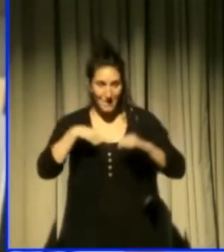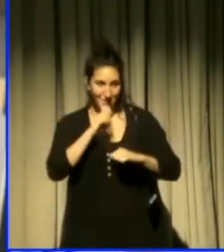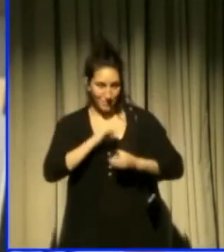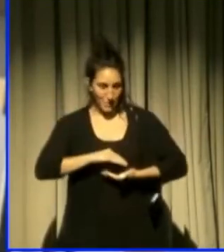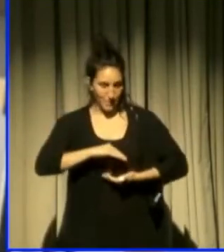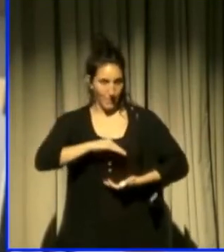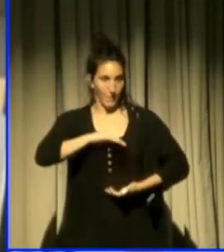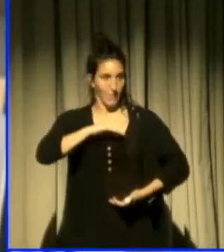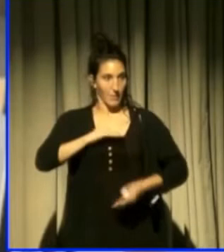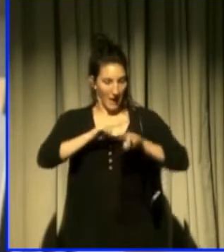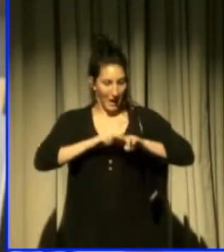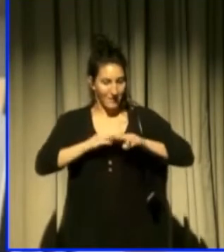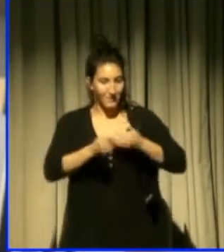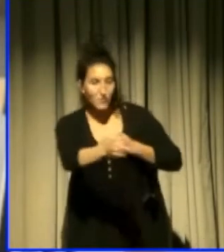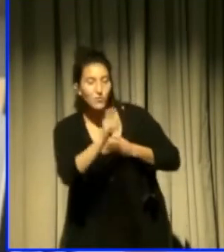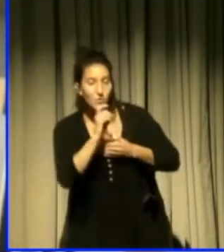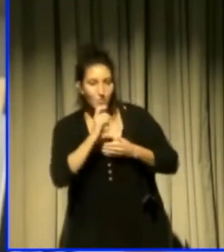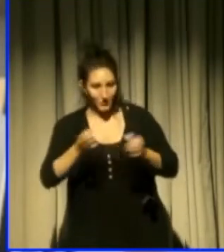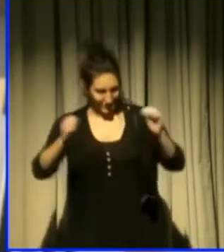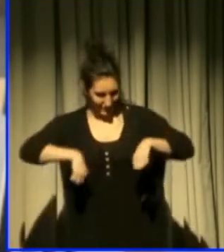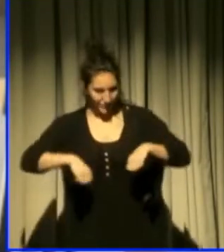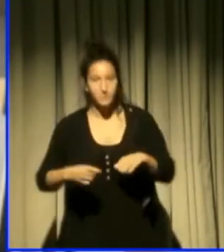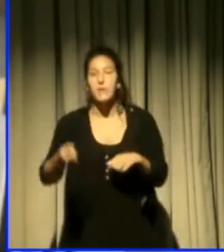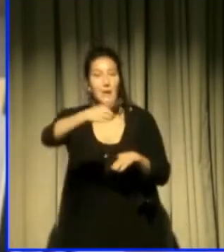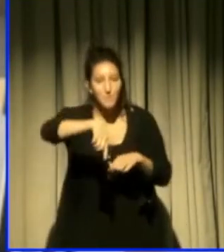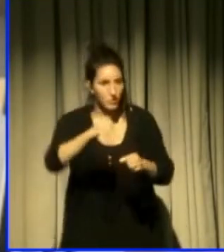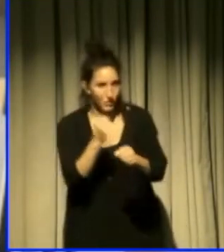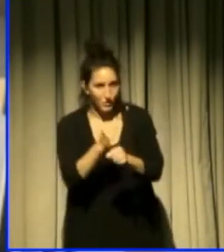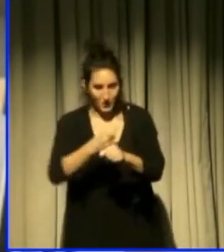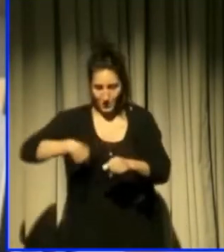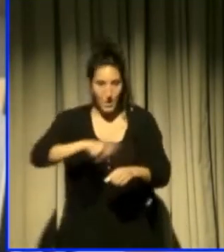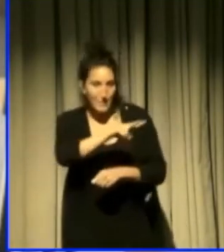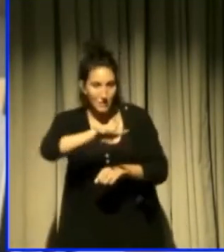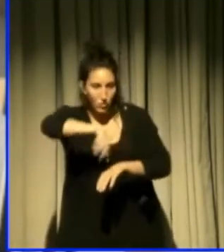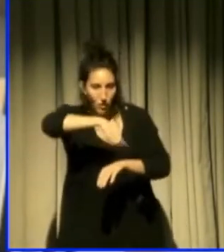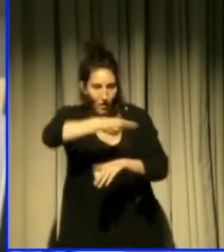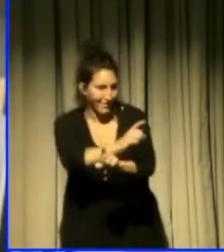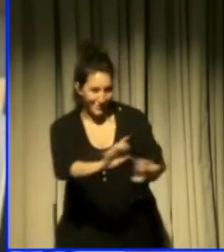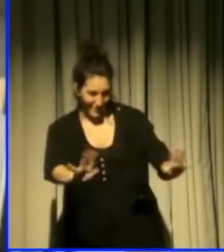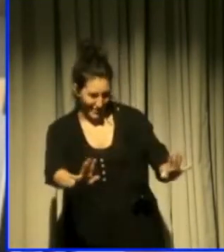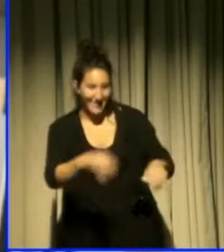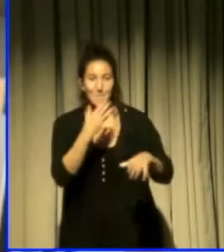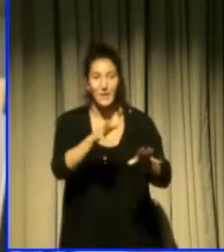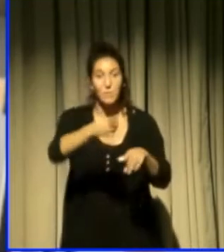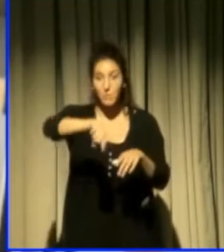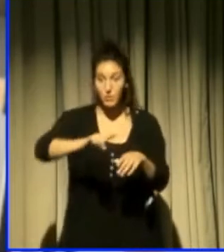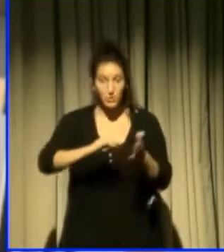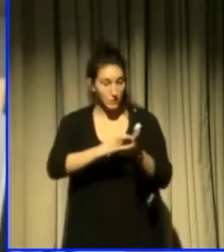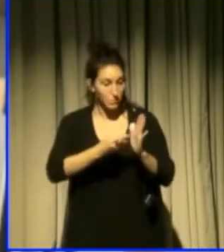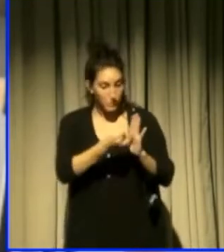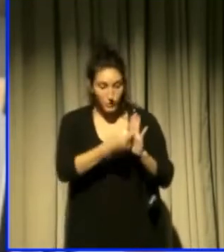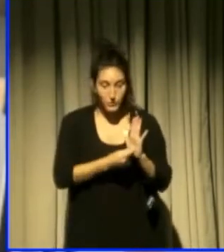fledged 24/7 trend watcher yourself, but you can probably also use some of the activities that professional